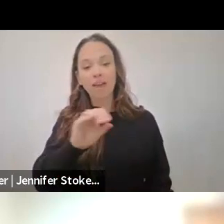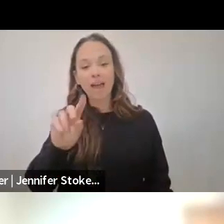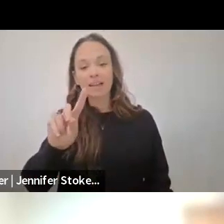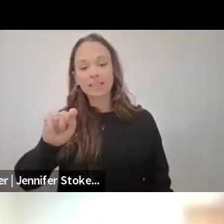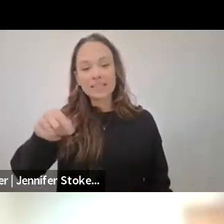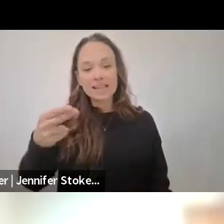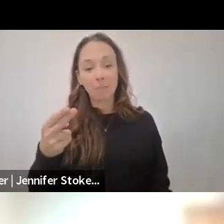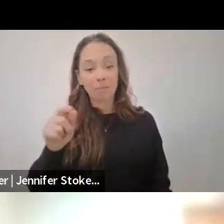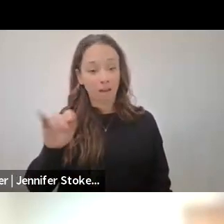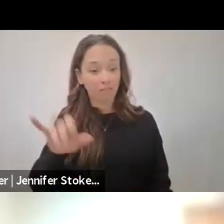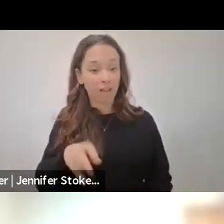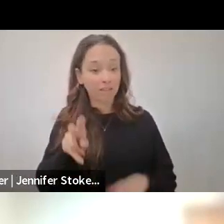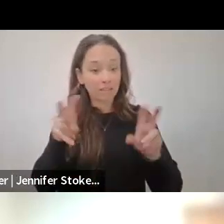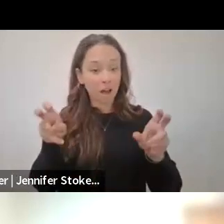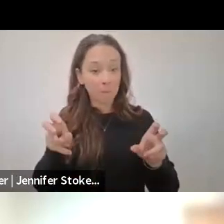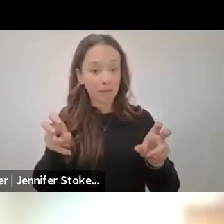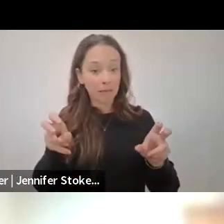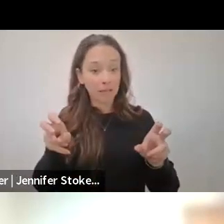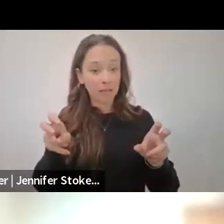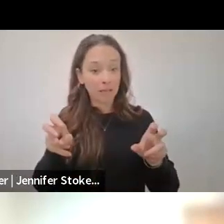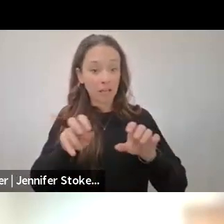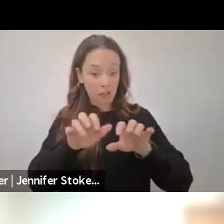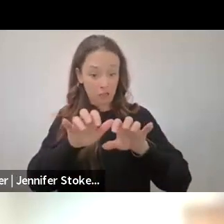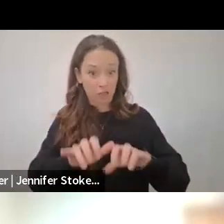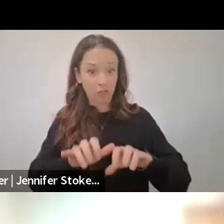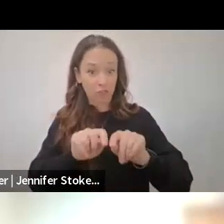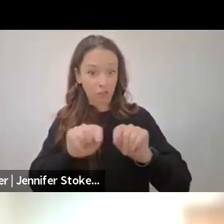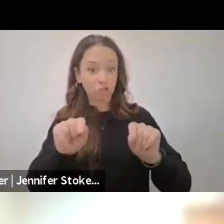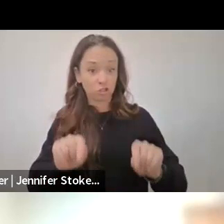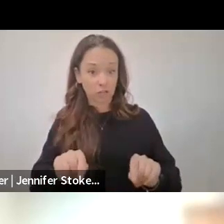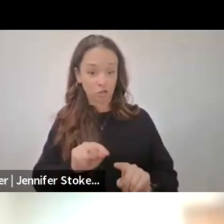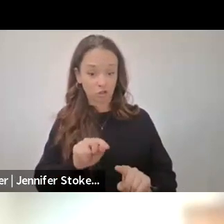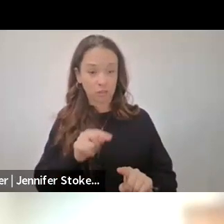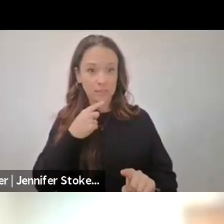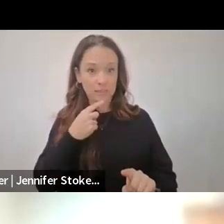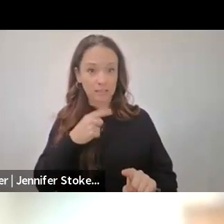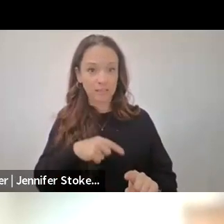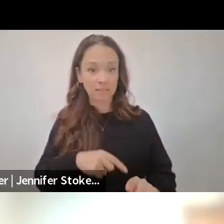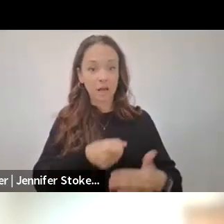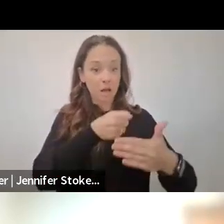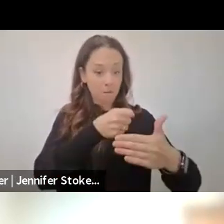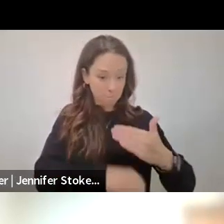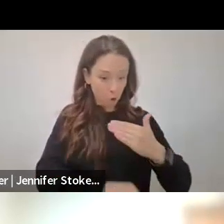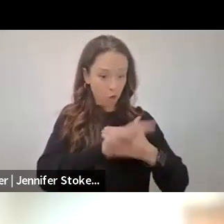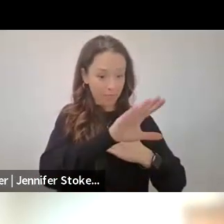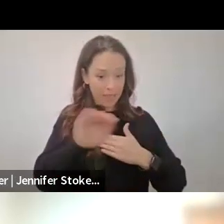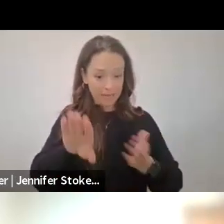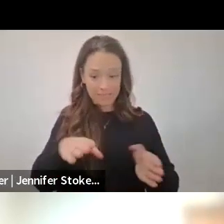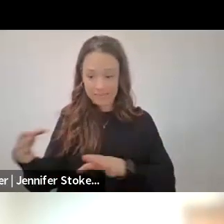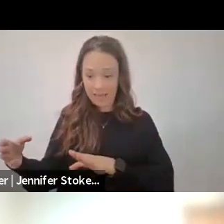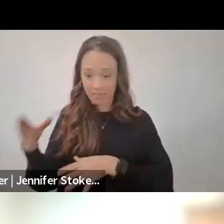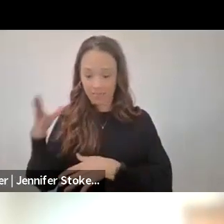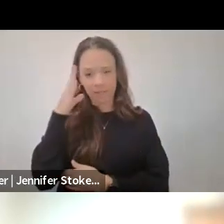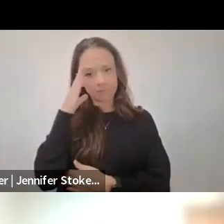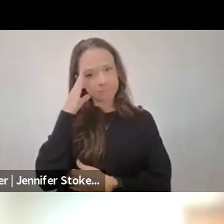particular topic, and the transcript comes back, or the closed captioning comes back, and it says the birth and death of